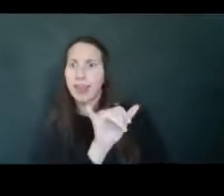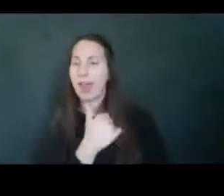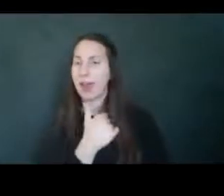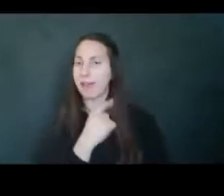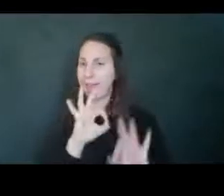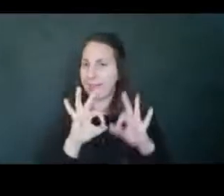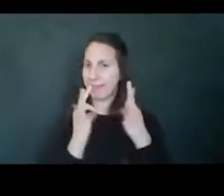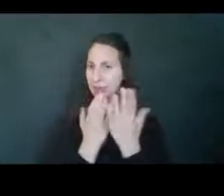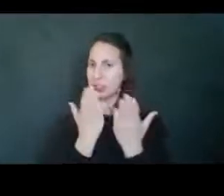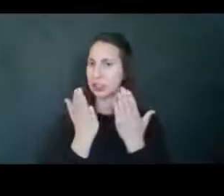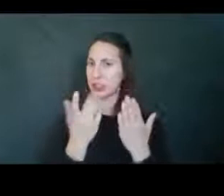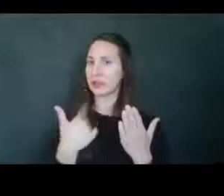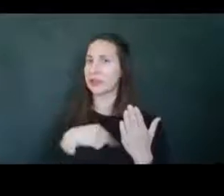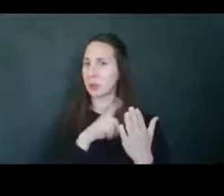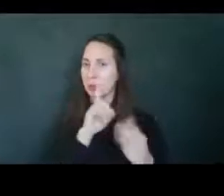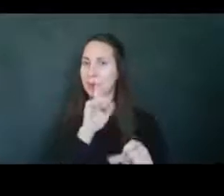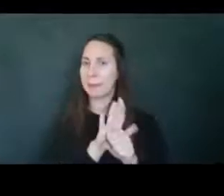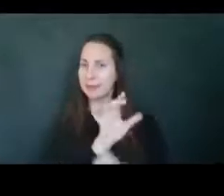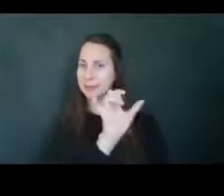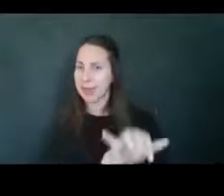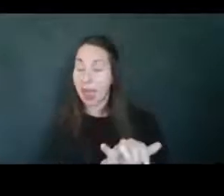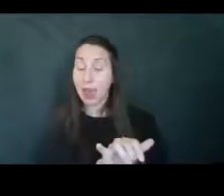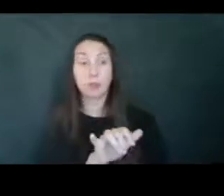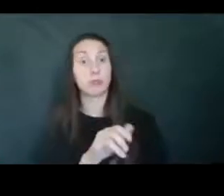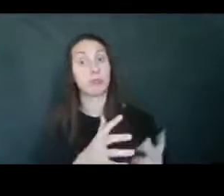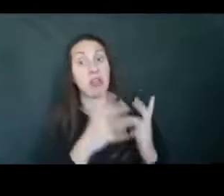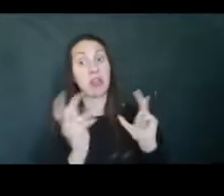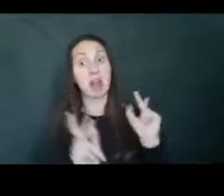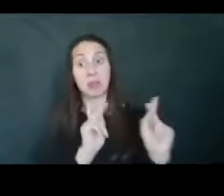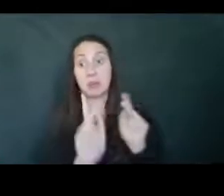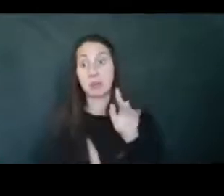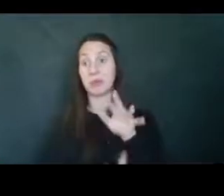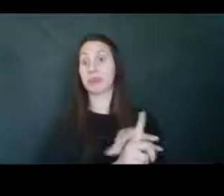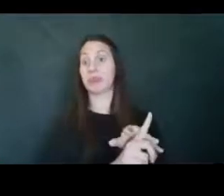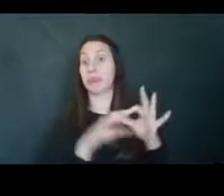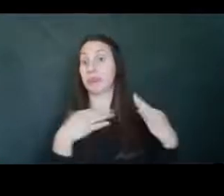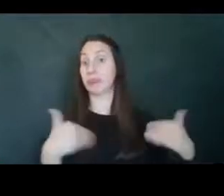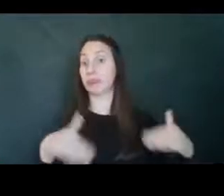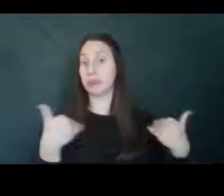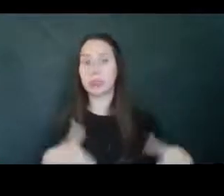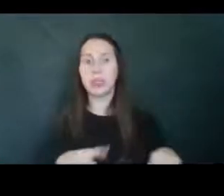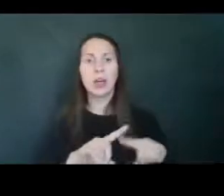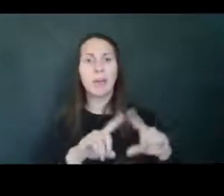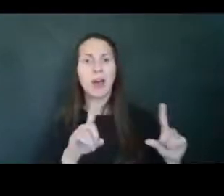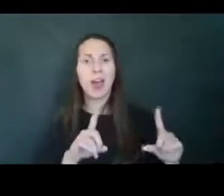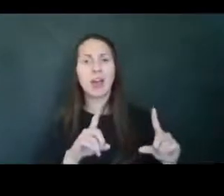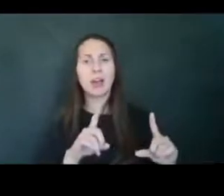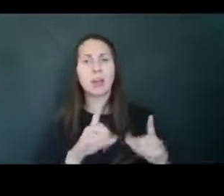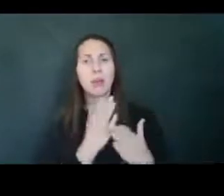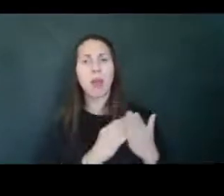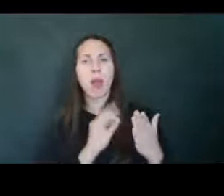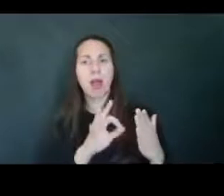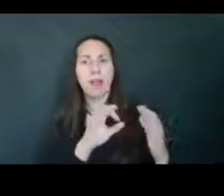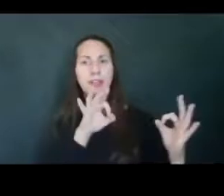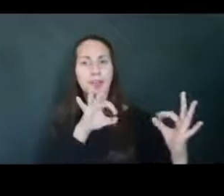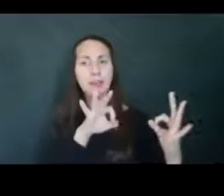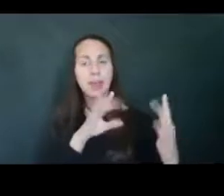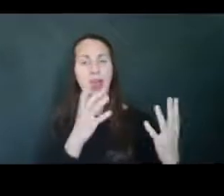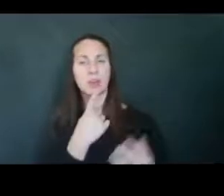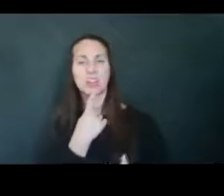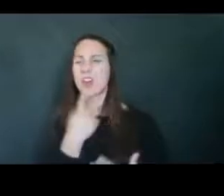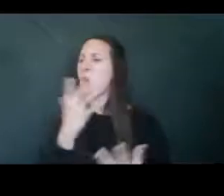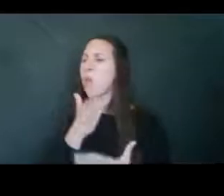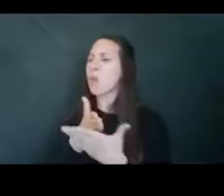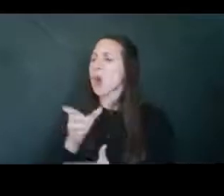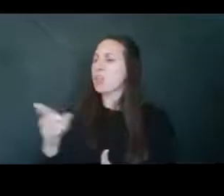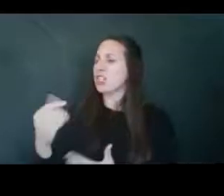this great turnout. Part of the feedback was, what right does Jewish Family Service have to call this meeting? They're not a special